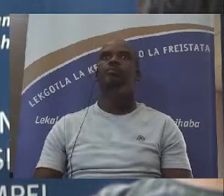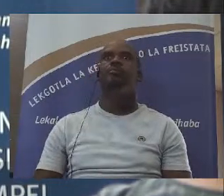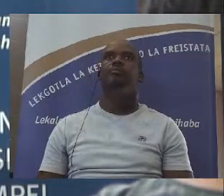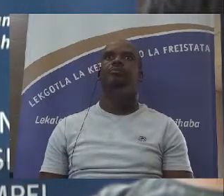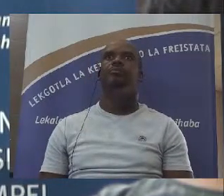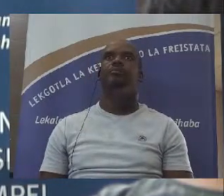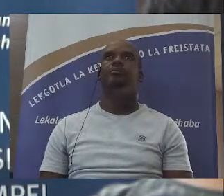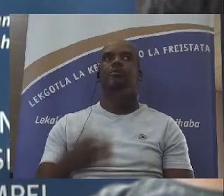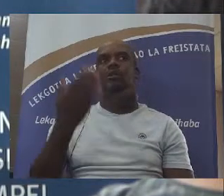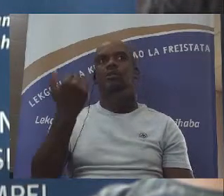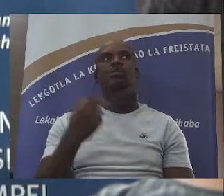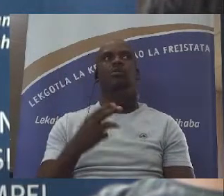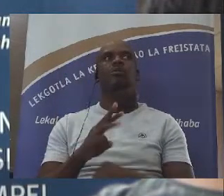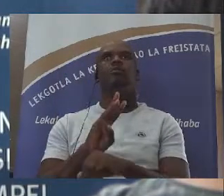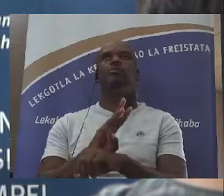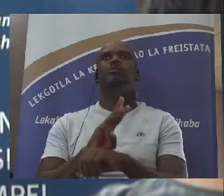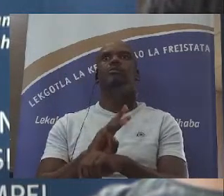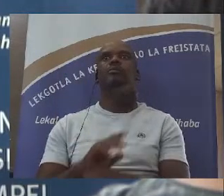Tla ya mme.